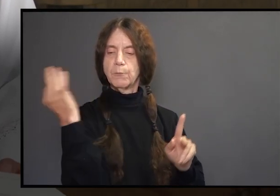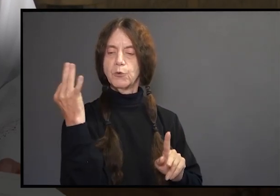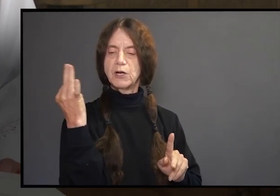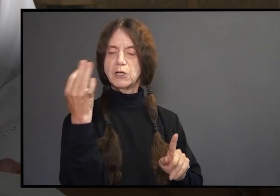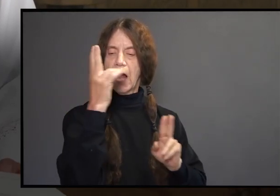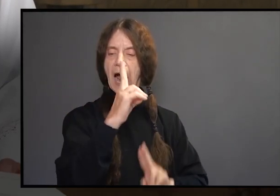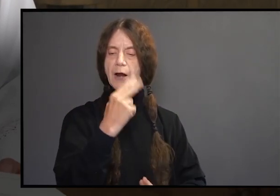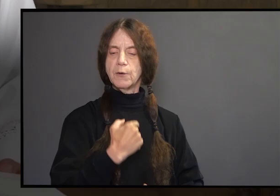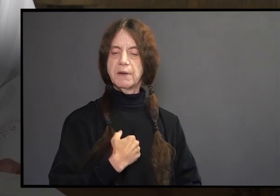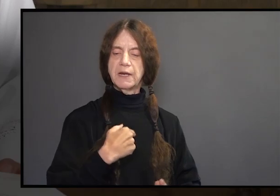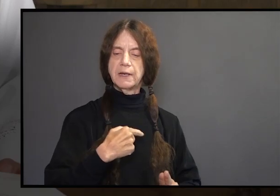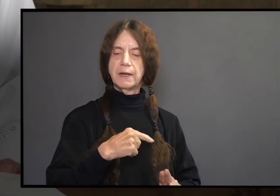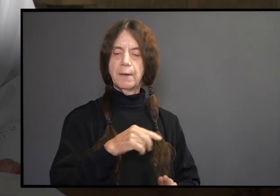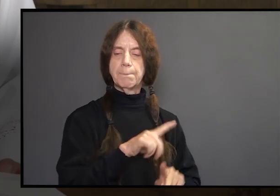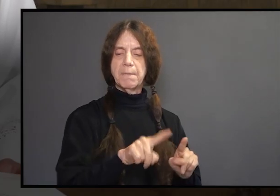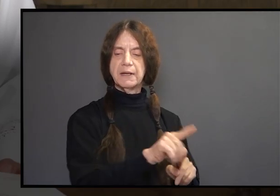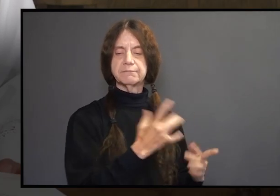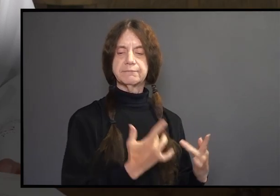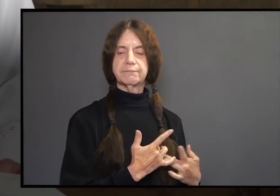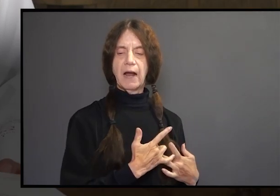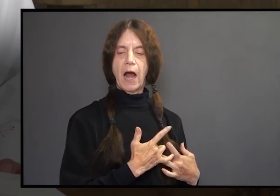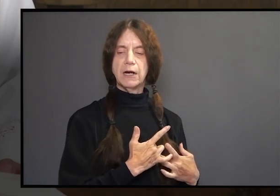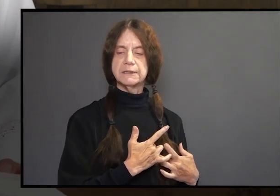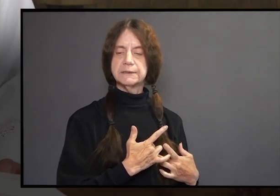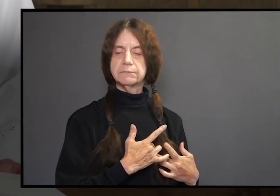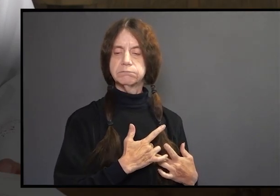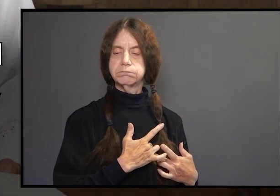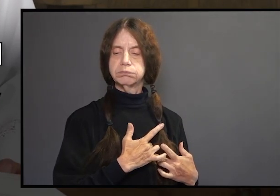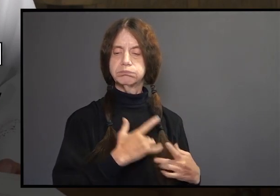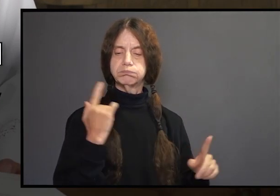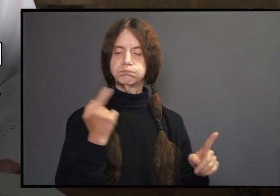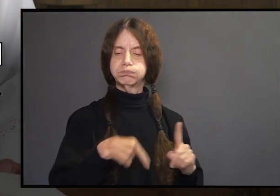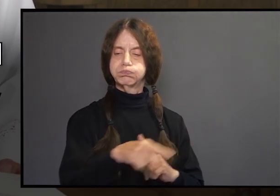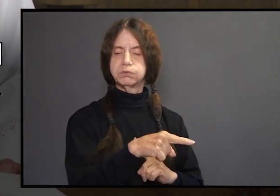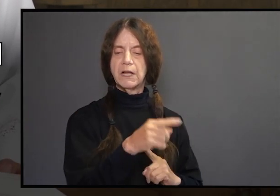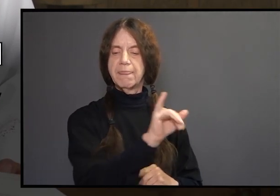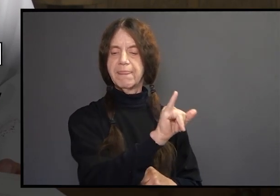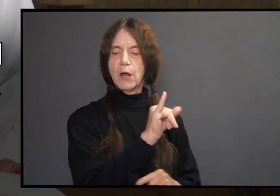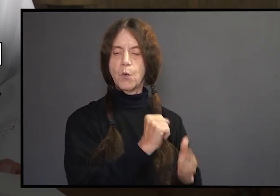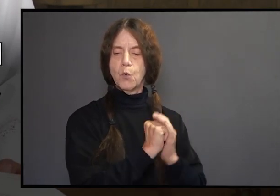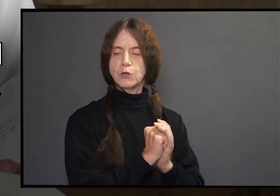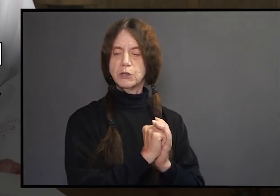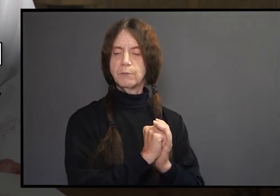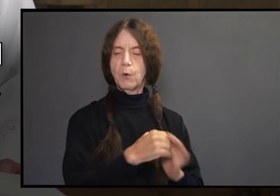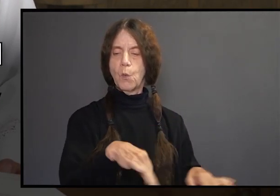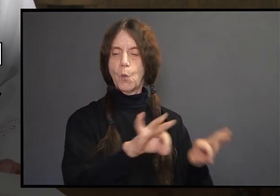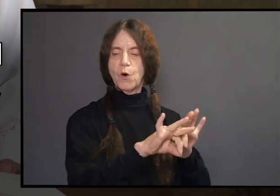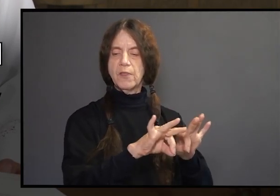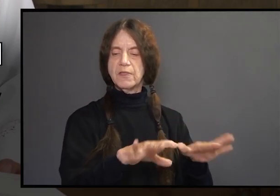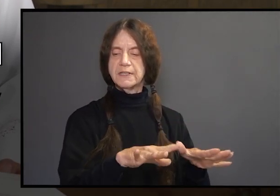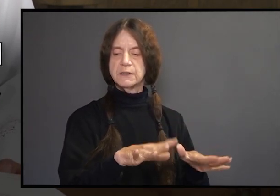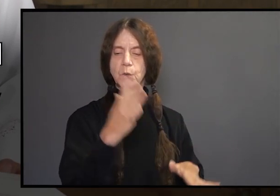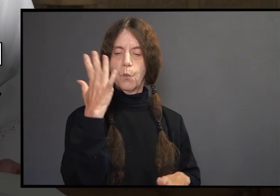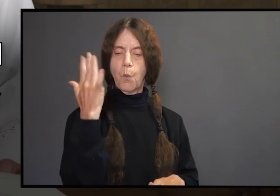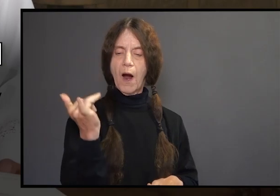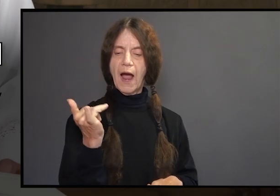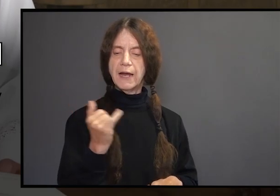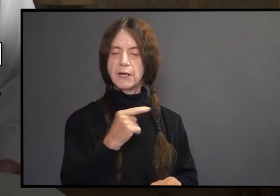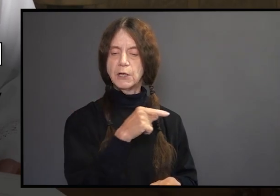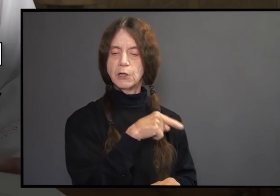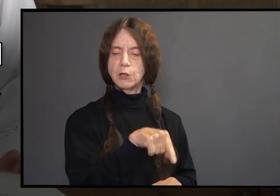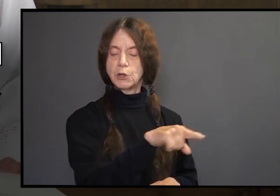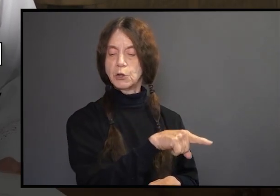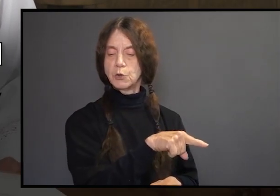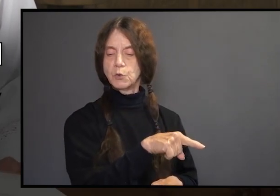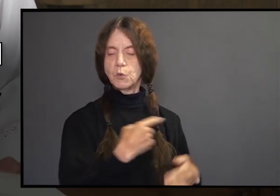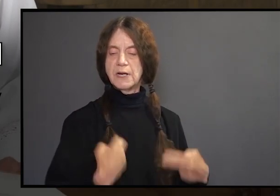do they worship me, teaching as doctrines the commandments of men.' You leave the commandment of God and hold to the